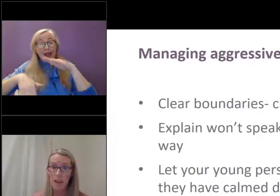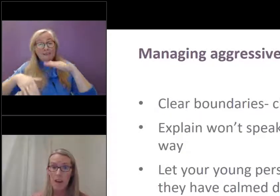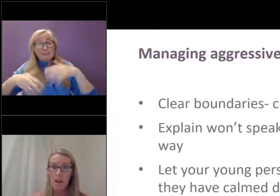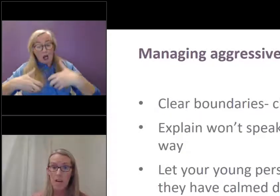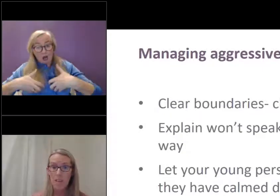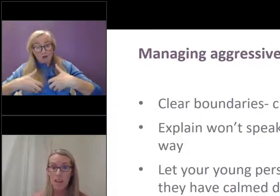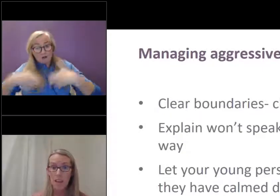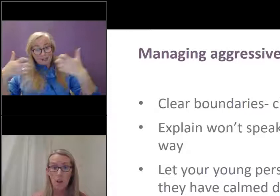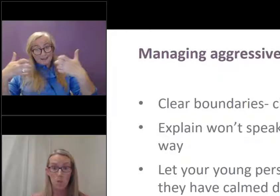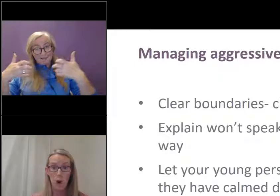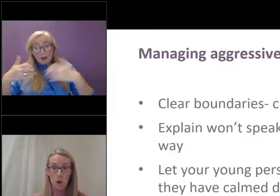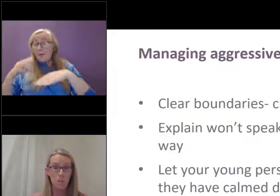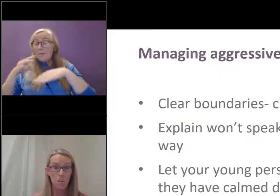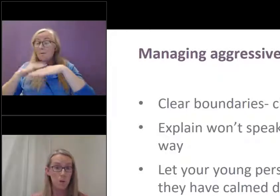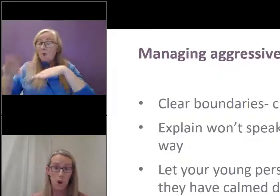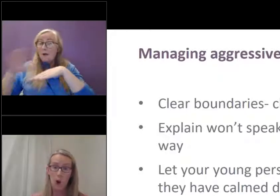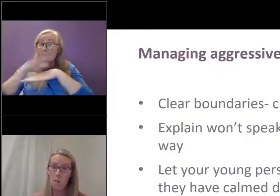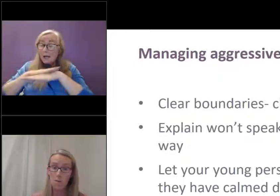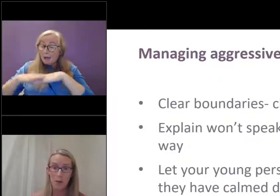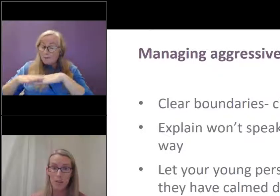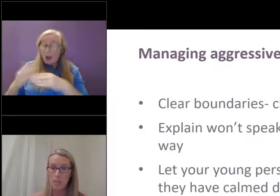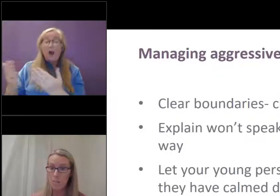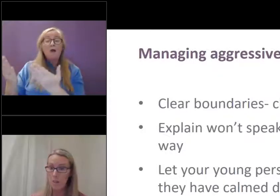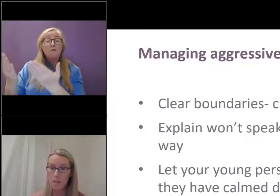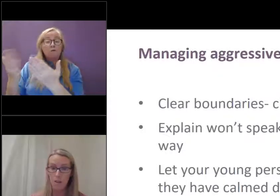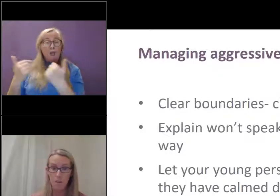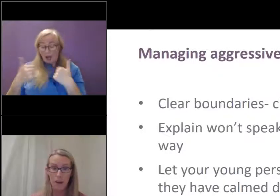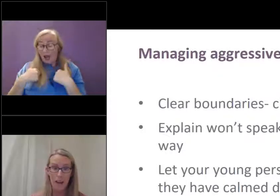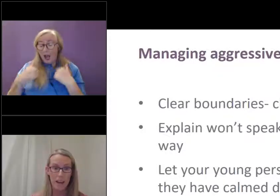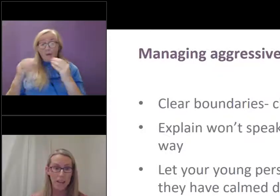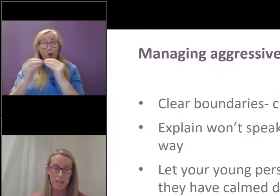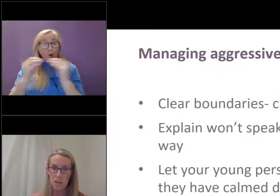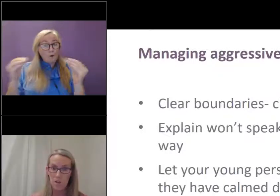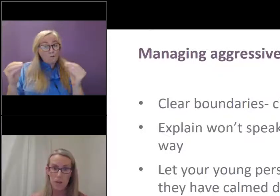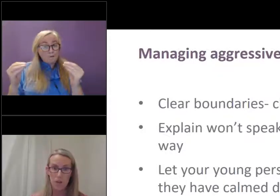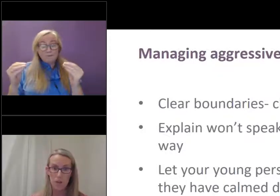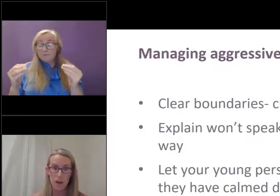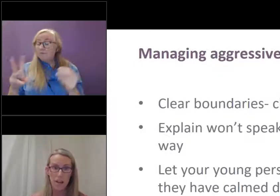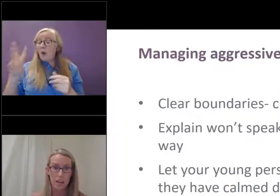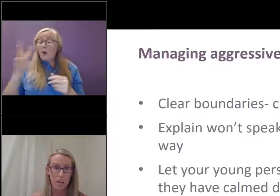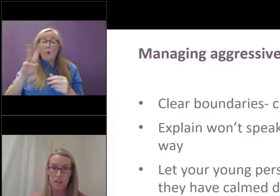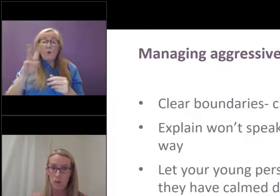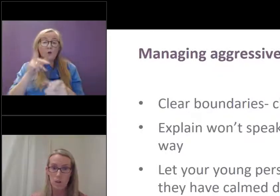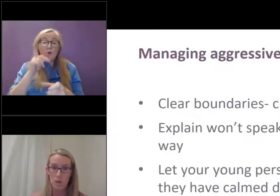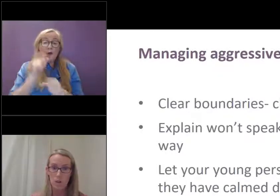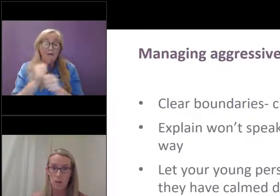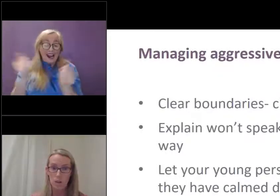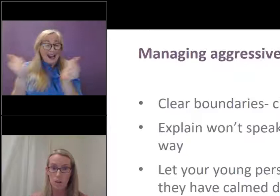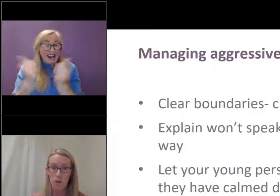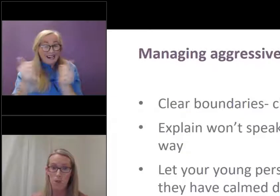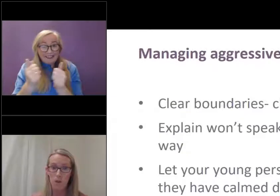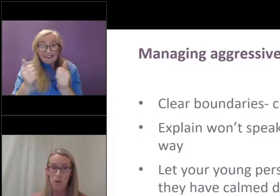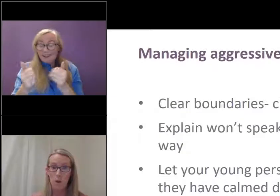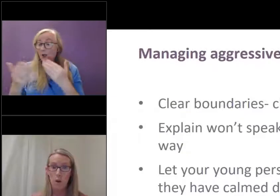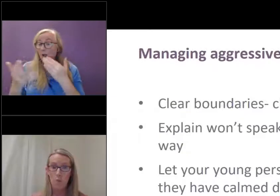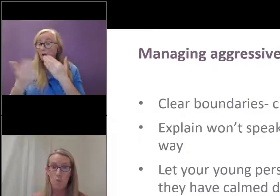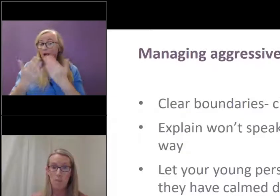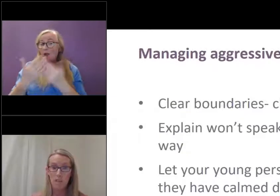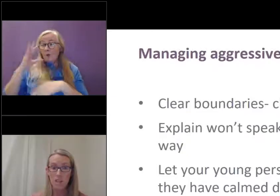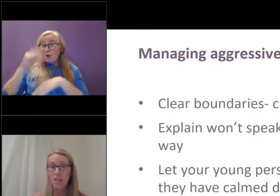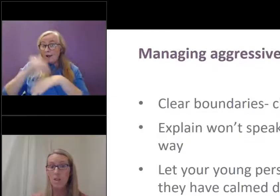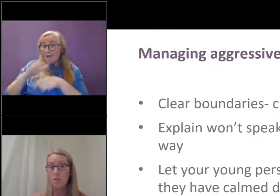calm. And say, you know, we're open and we're always willing to speak to you about any situation or anything that's going on for